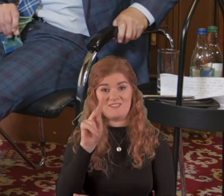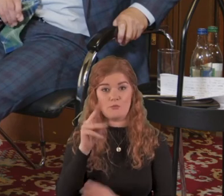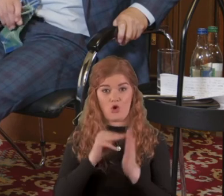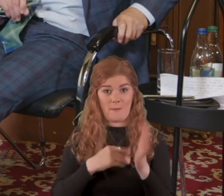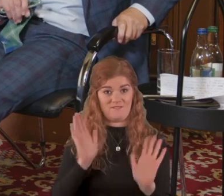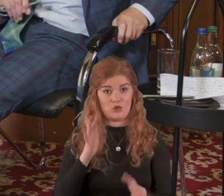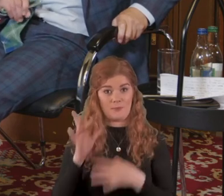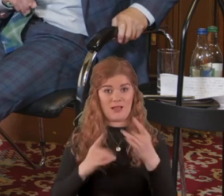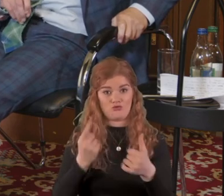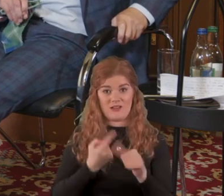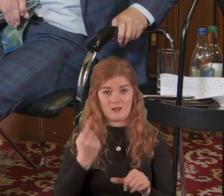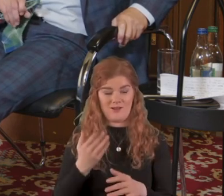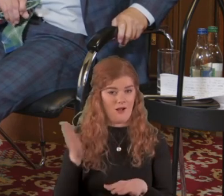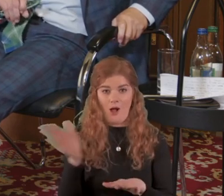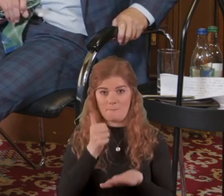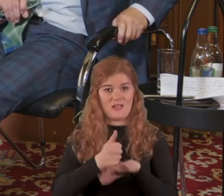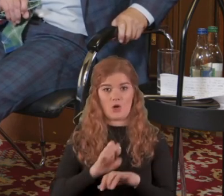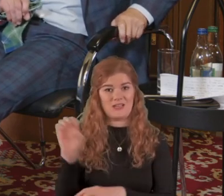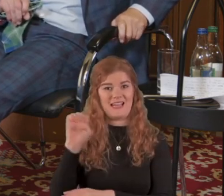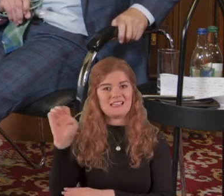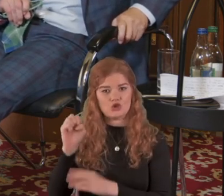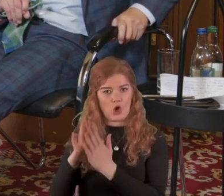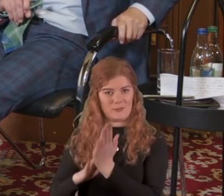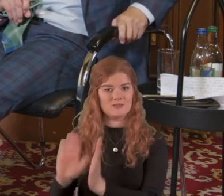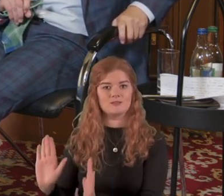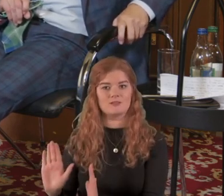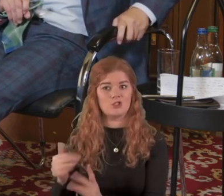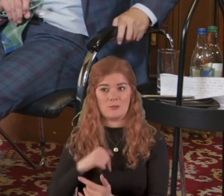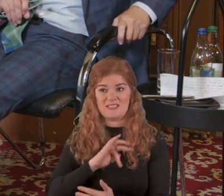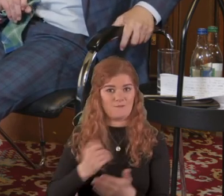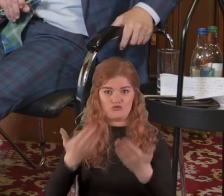I made were all on the basis of British documents. So